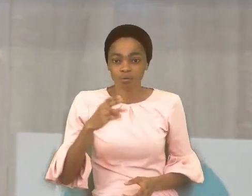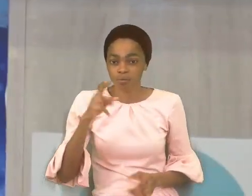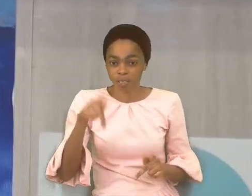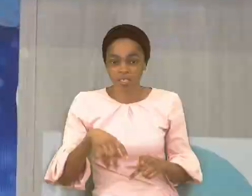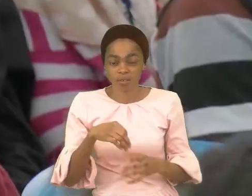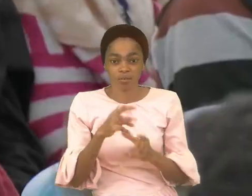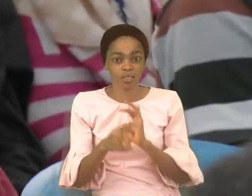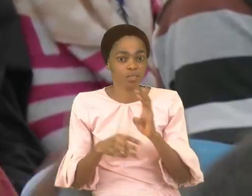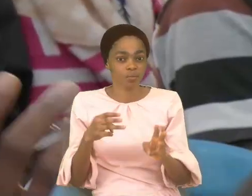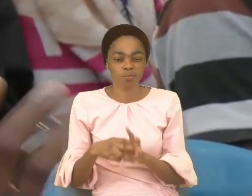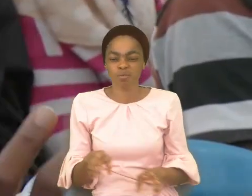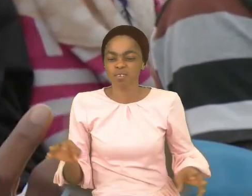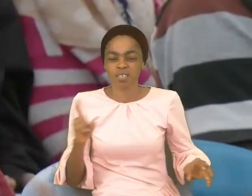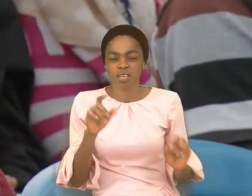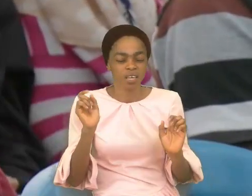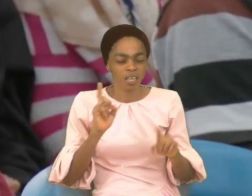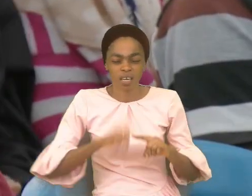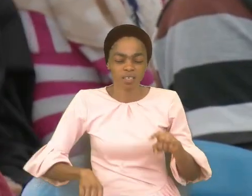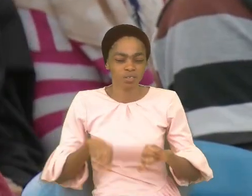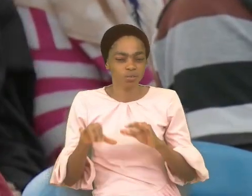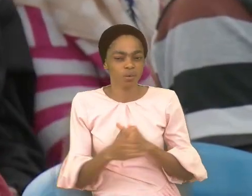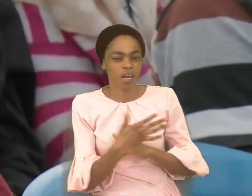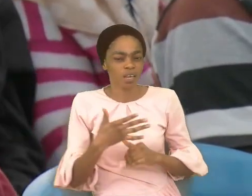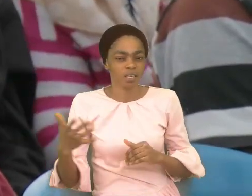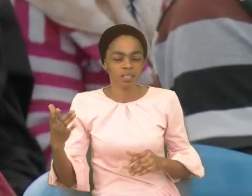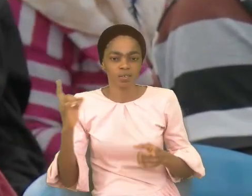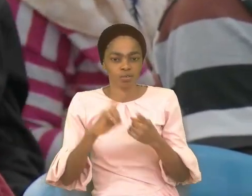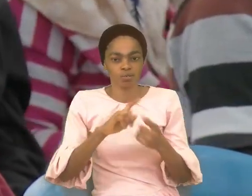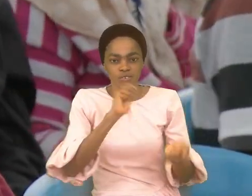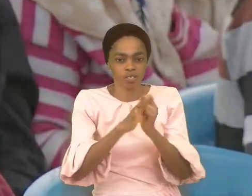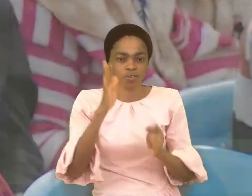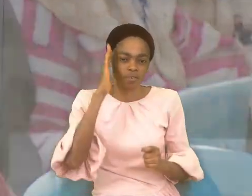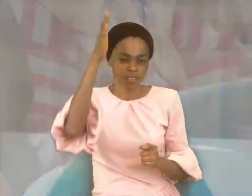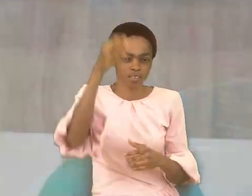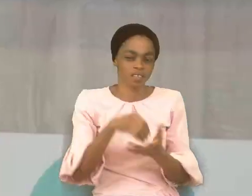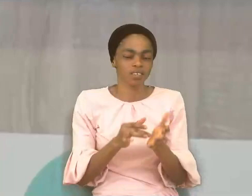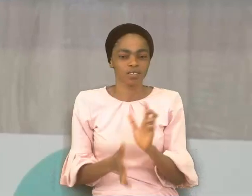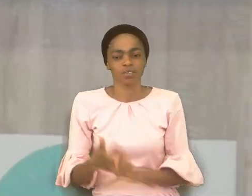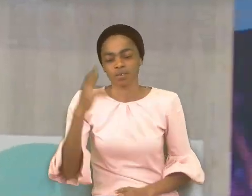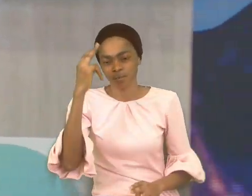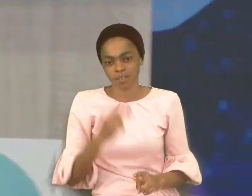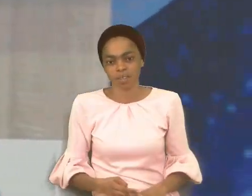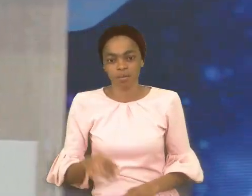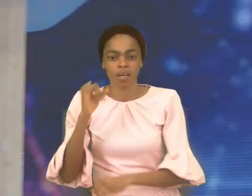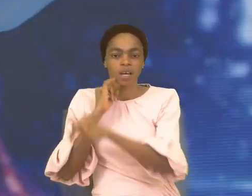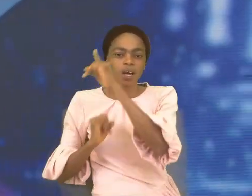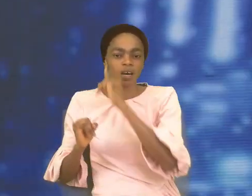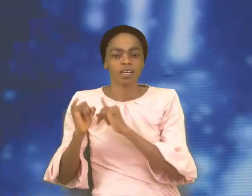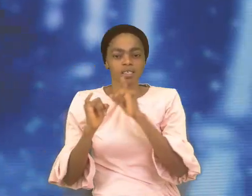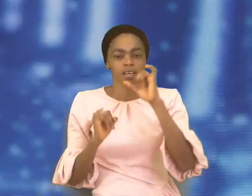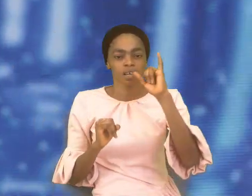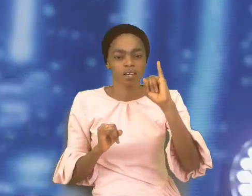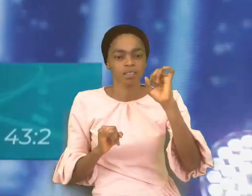in Jesus' name. Isaiah chapter 43, and I'm looking at verse 2. Isaiah